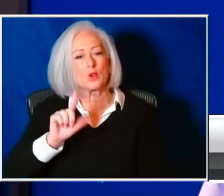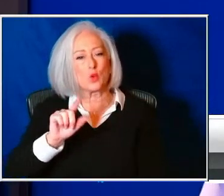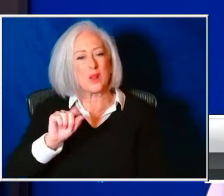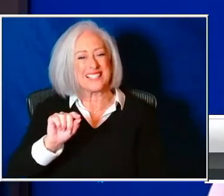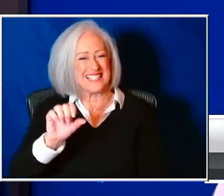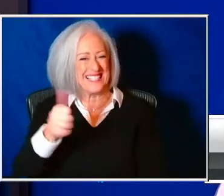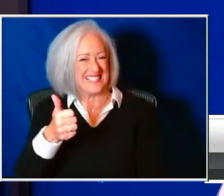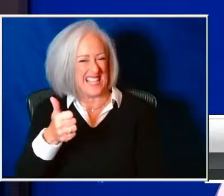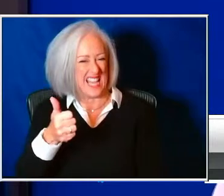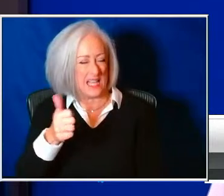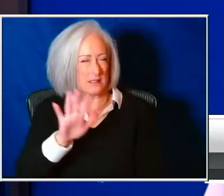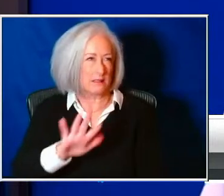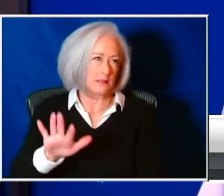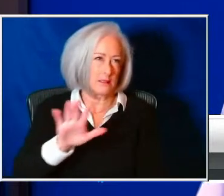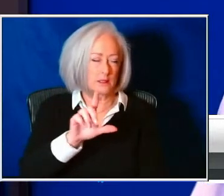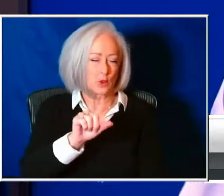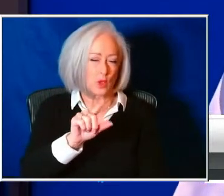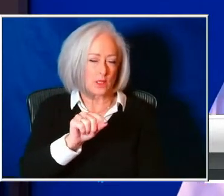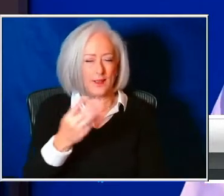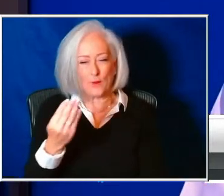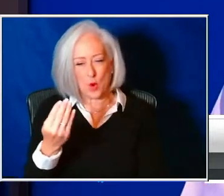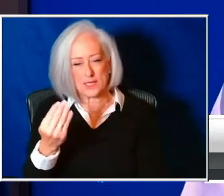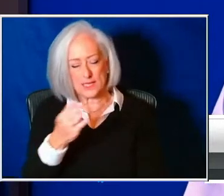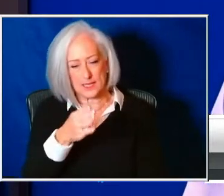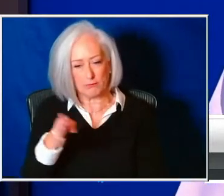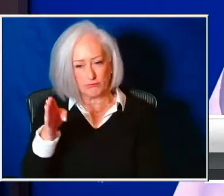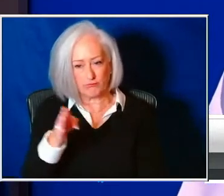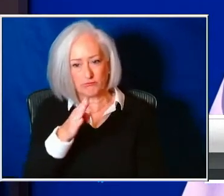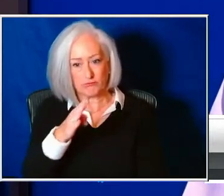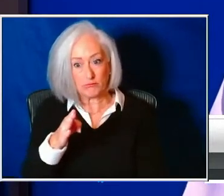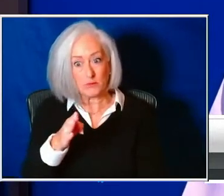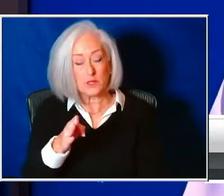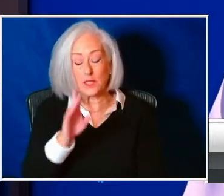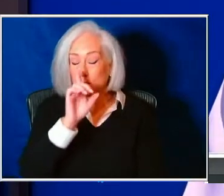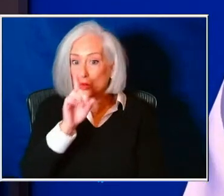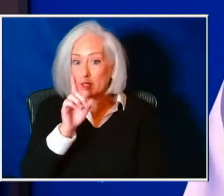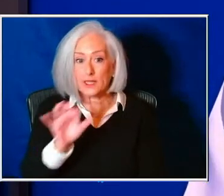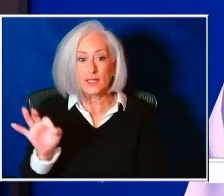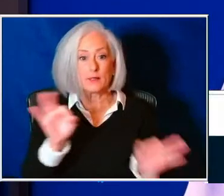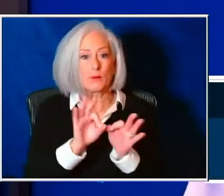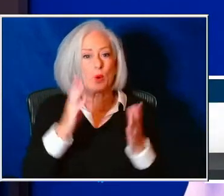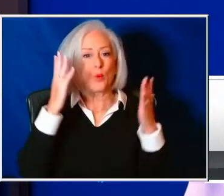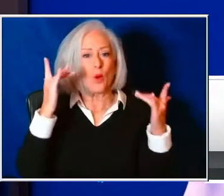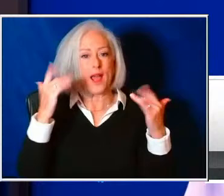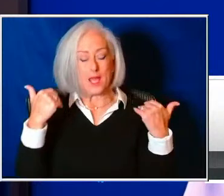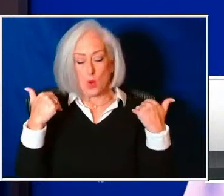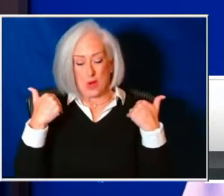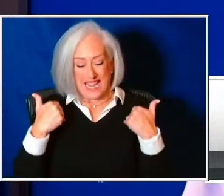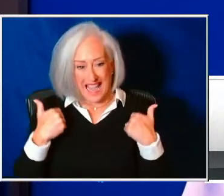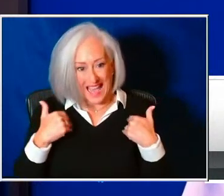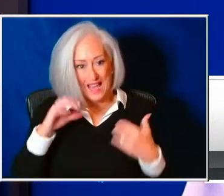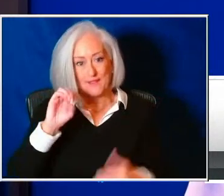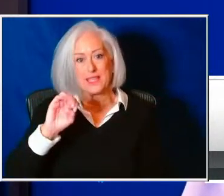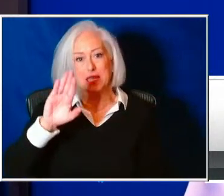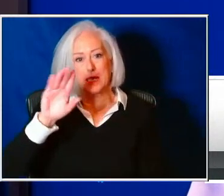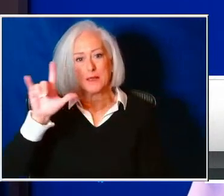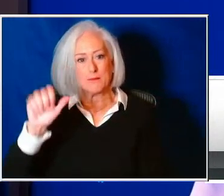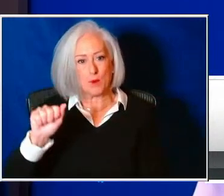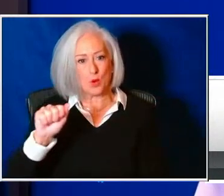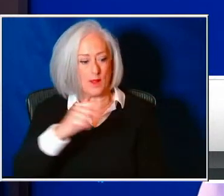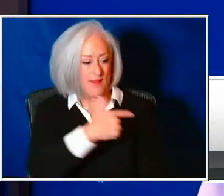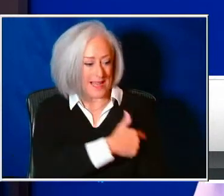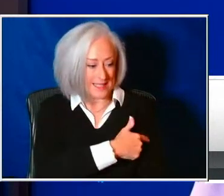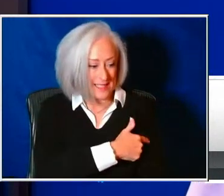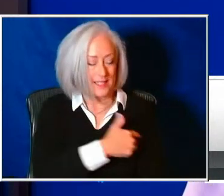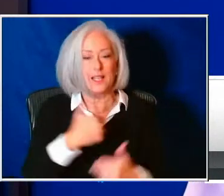to 2014. It's very important because we do have an Ebola vaccine and some Ebola treatment. However, that is